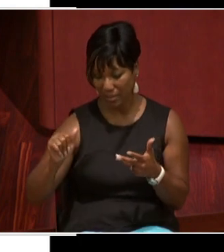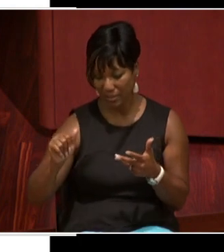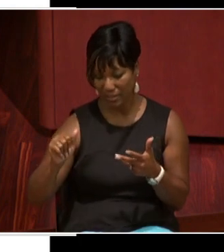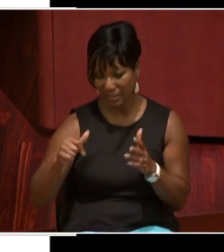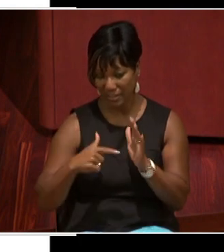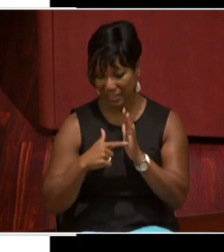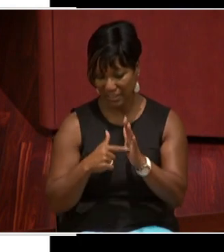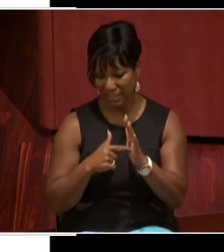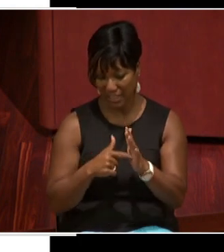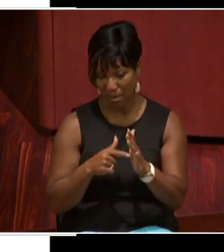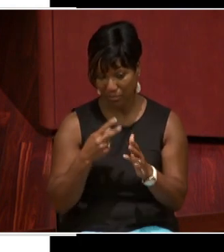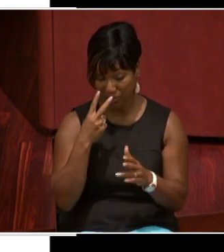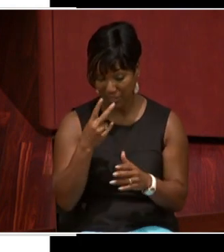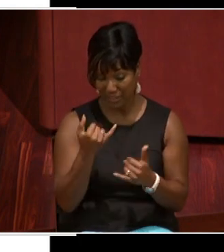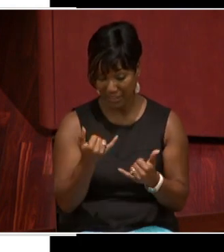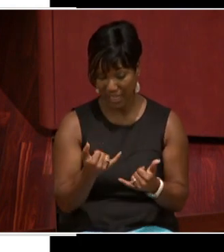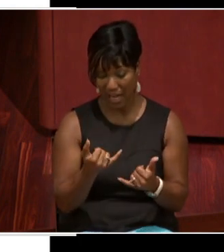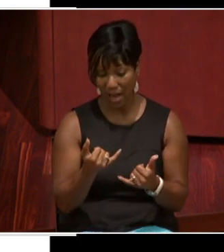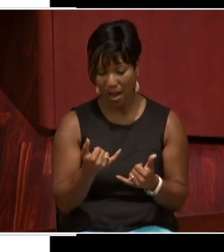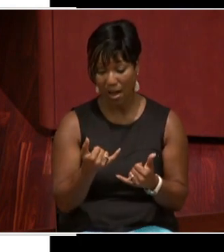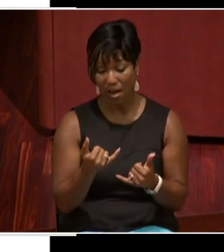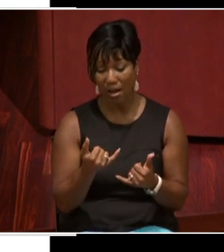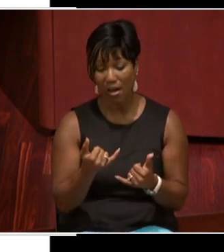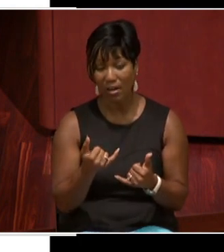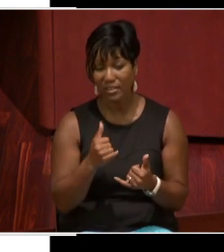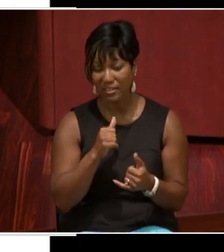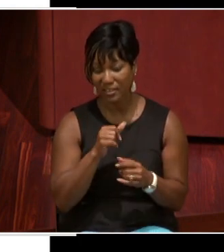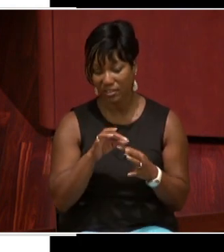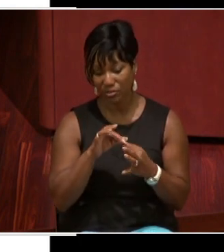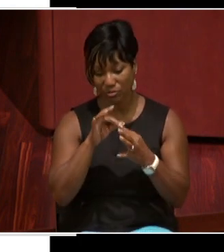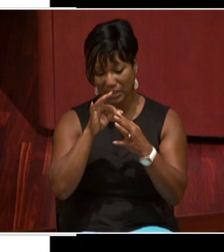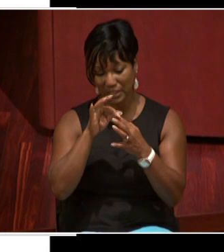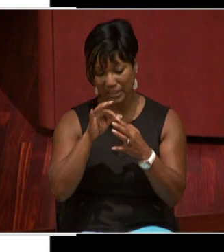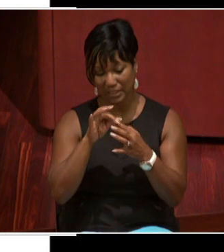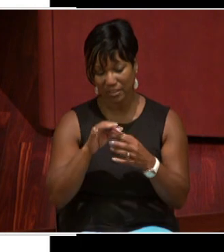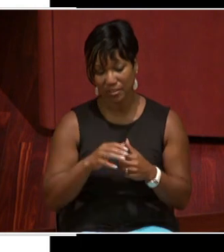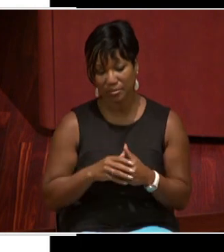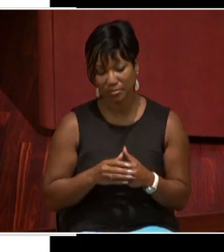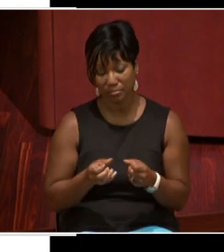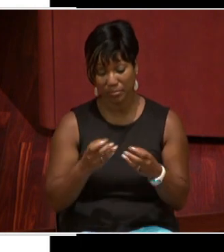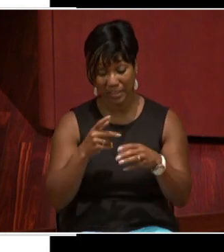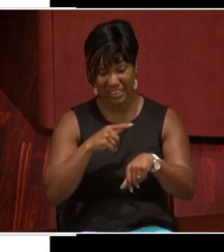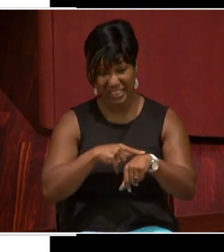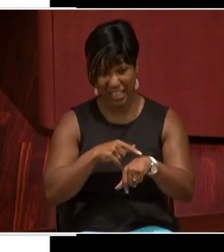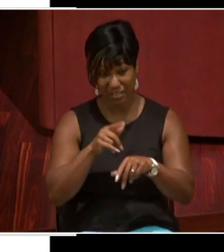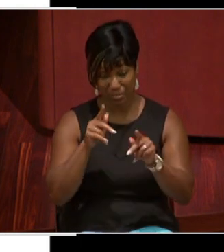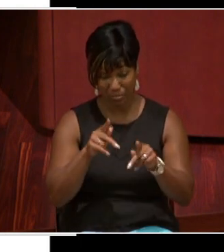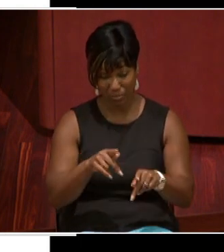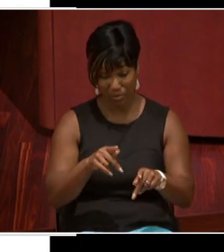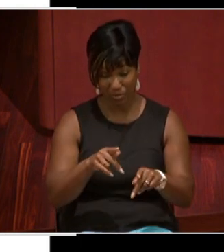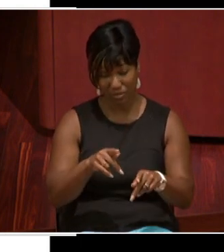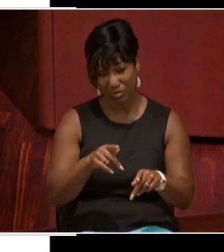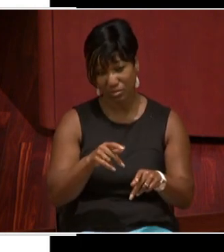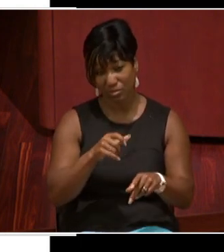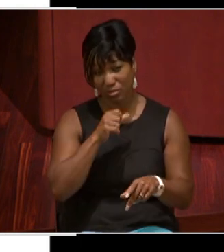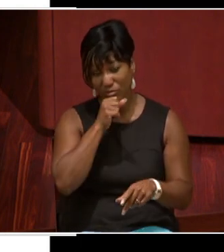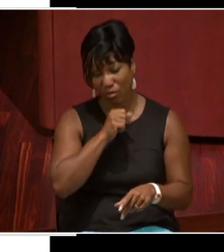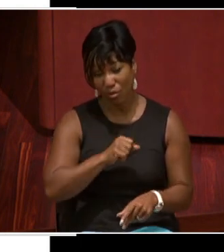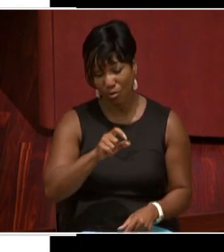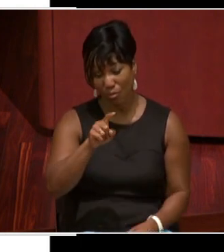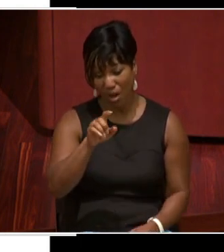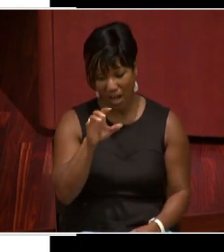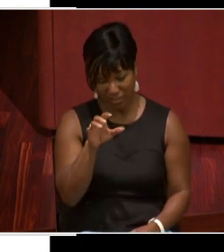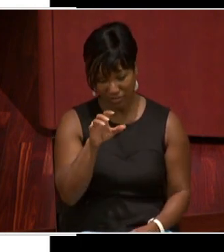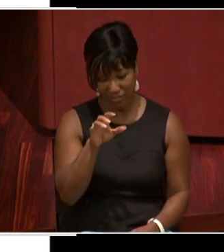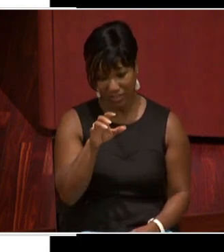example that's up on the screen is unusual in a number of ways. A lot of times, if someone makes it to about the age of 100,